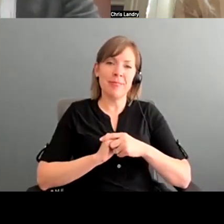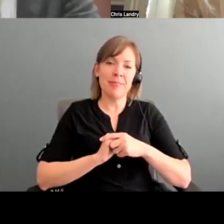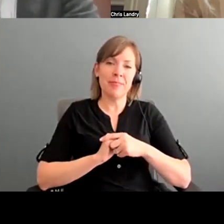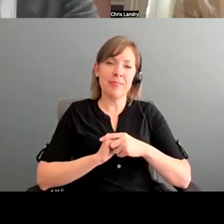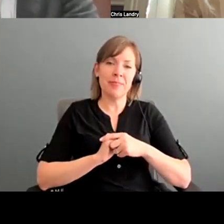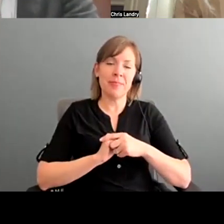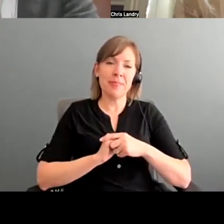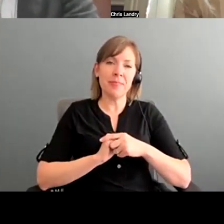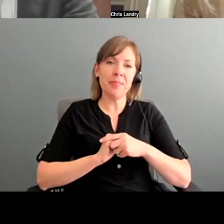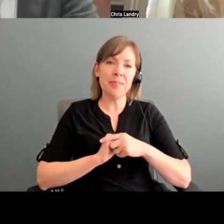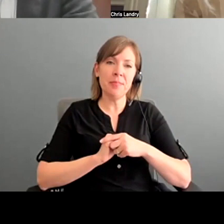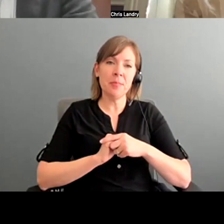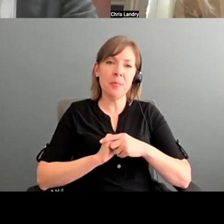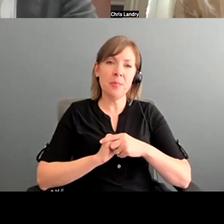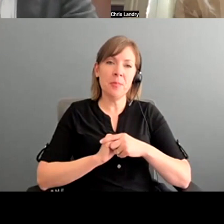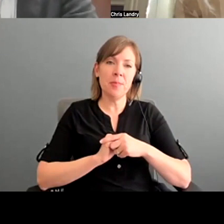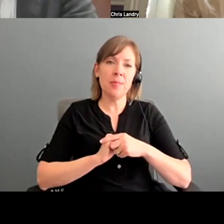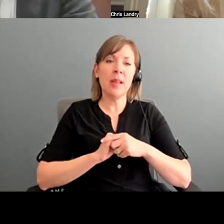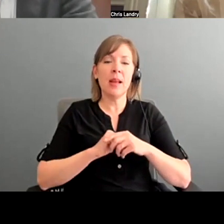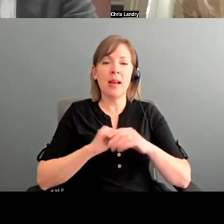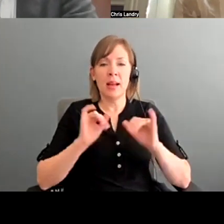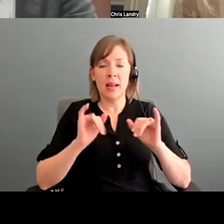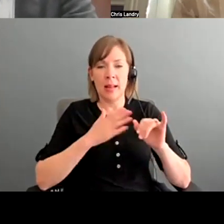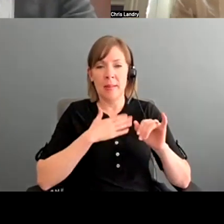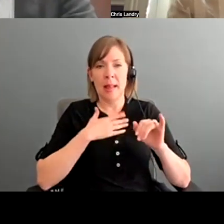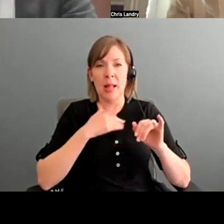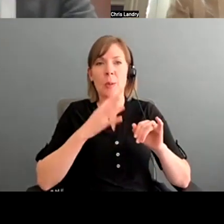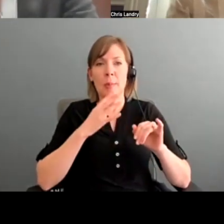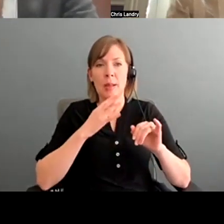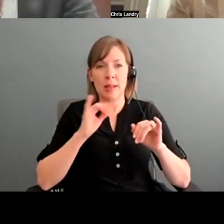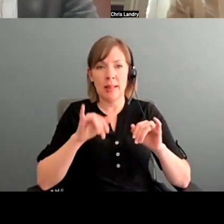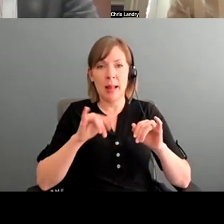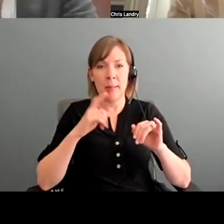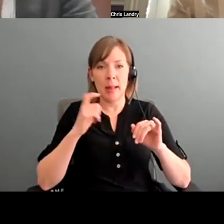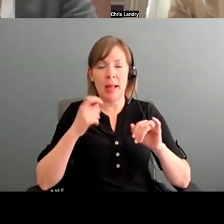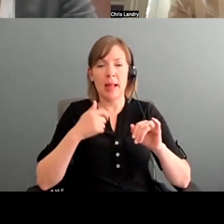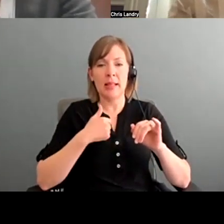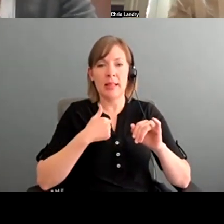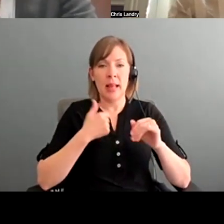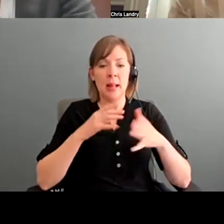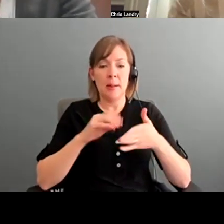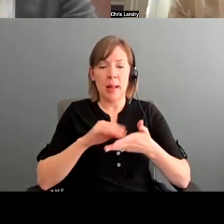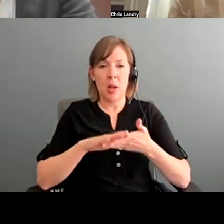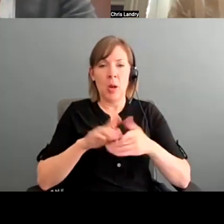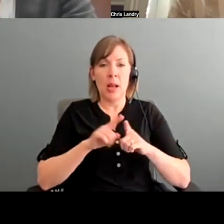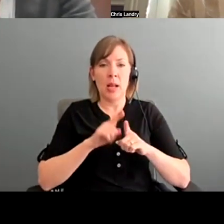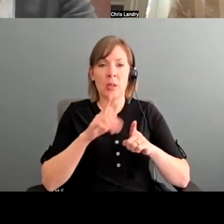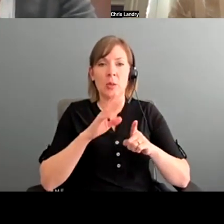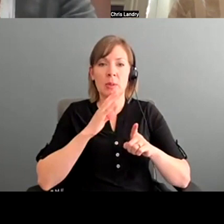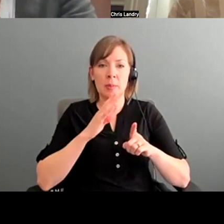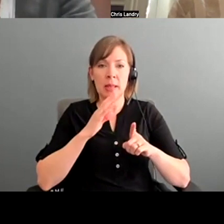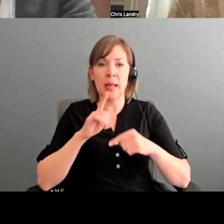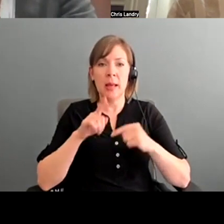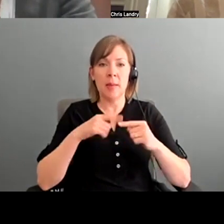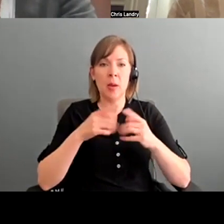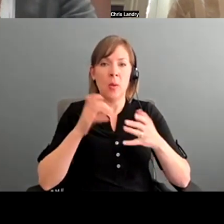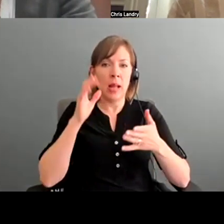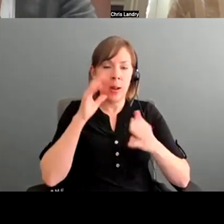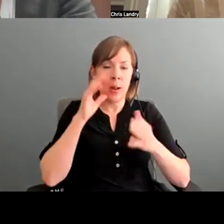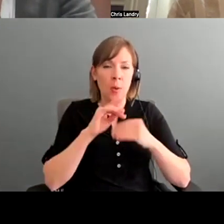So I'm very glad you mentioned that, because I had made a note as you were speaking about wanting to hear more about